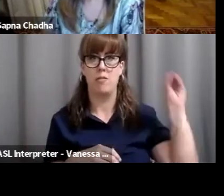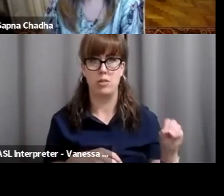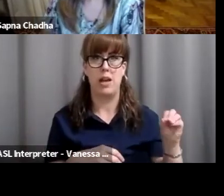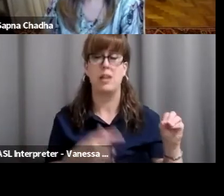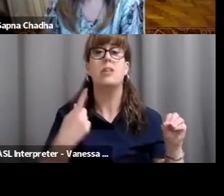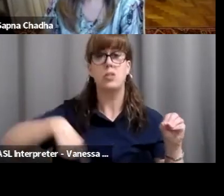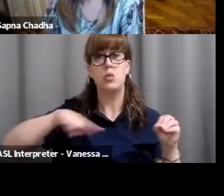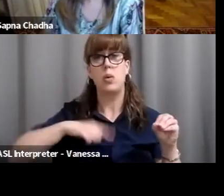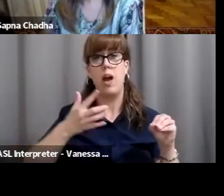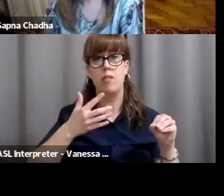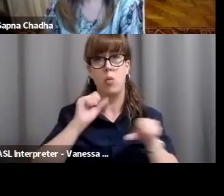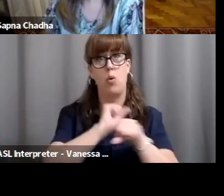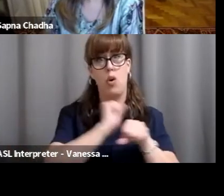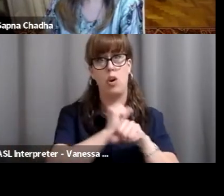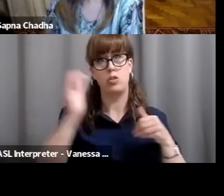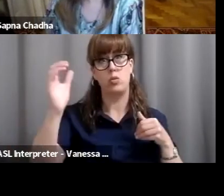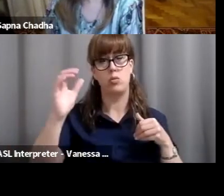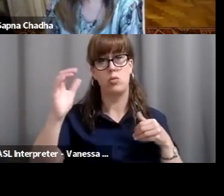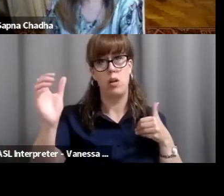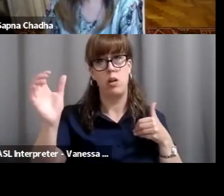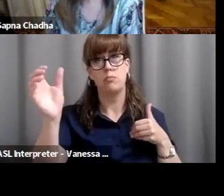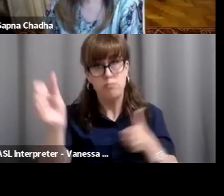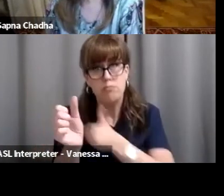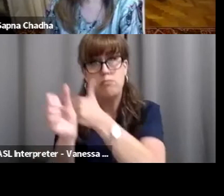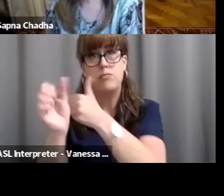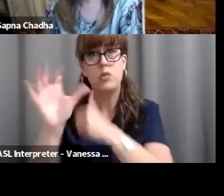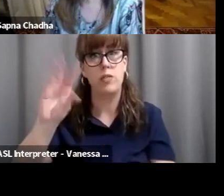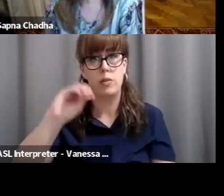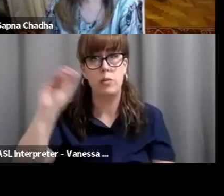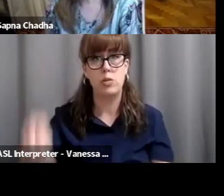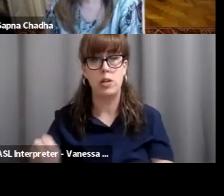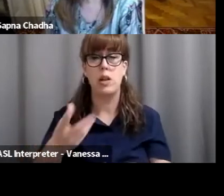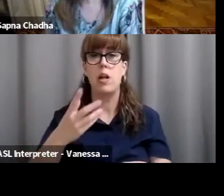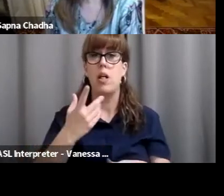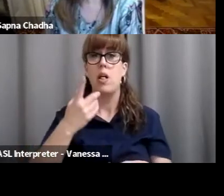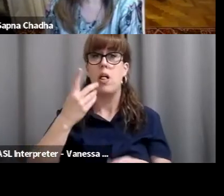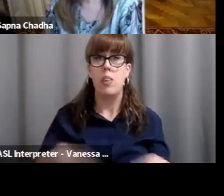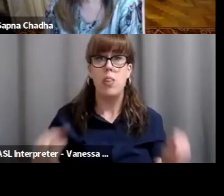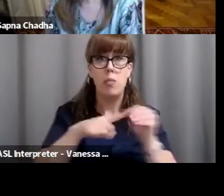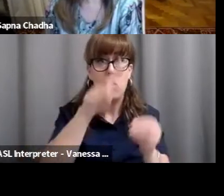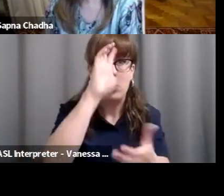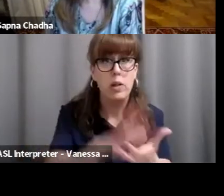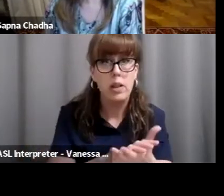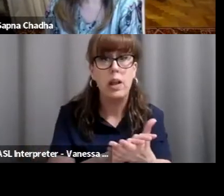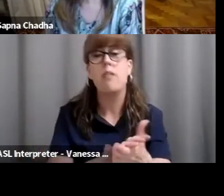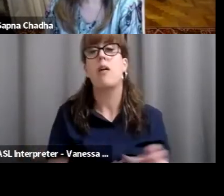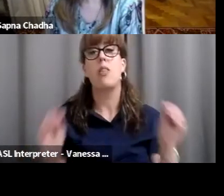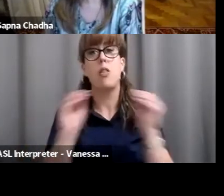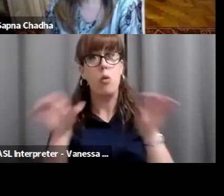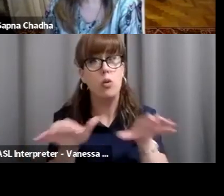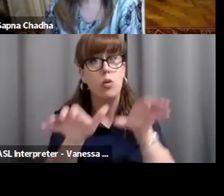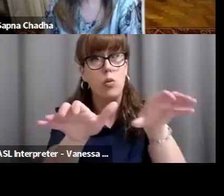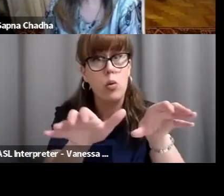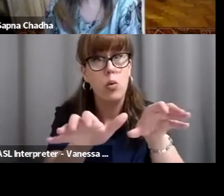So the more you believe, the more you do, the more will happen. And that is where Mark